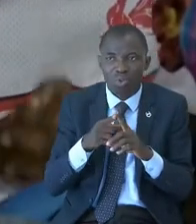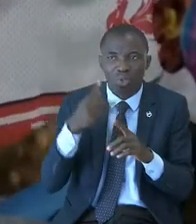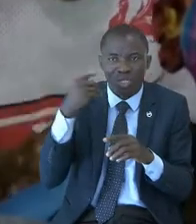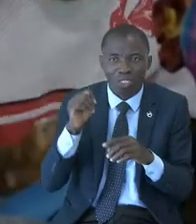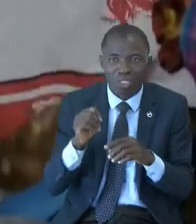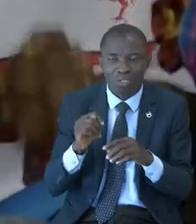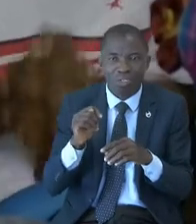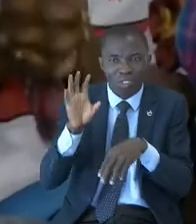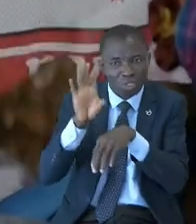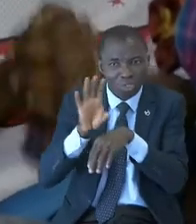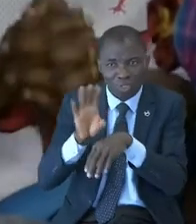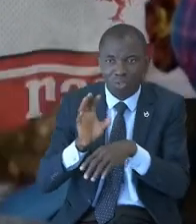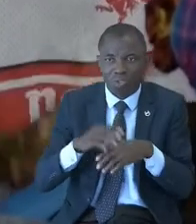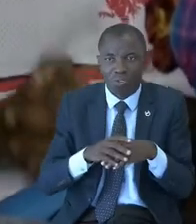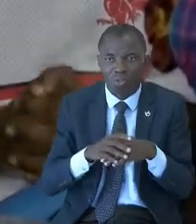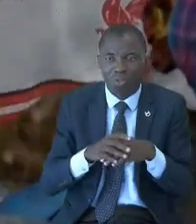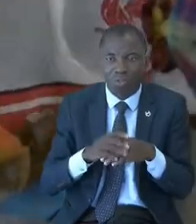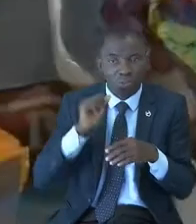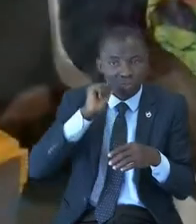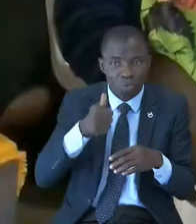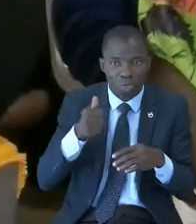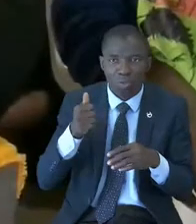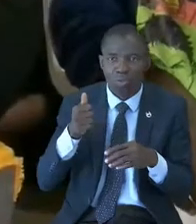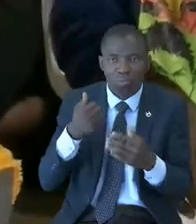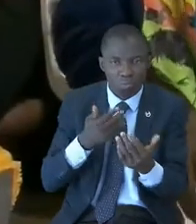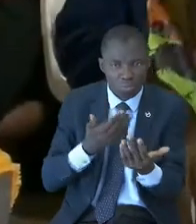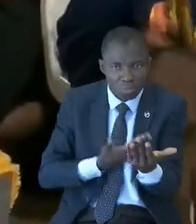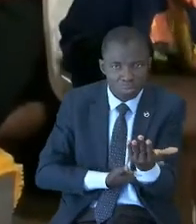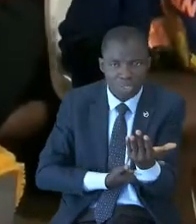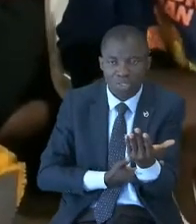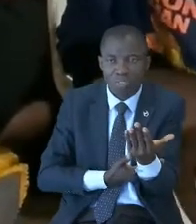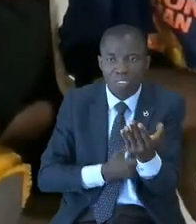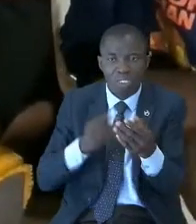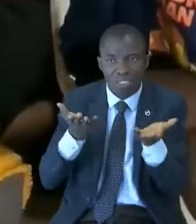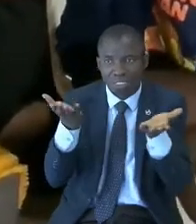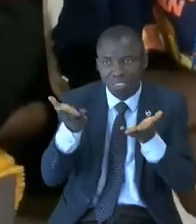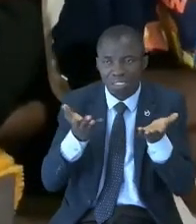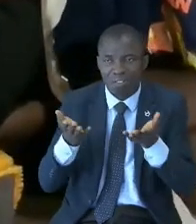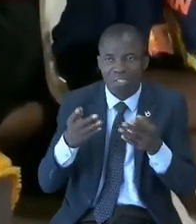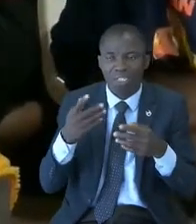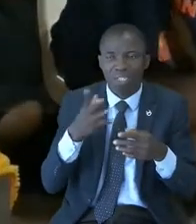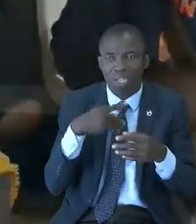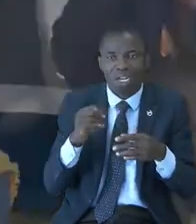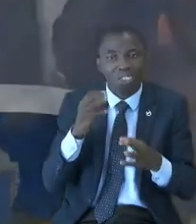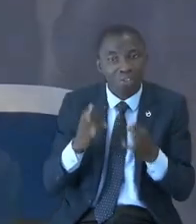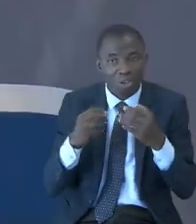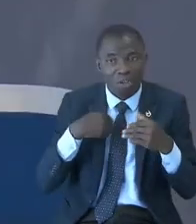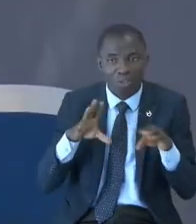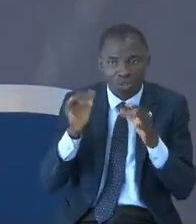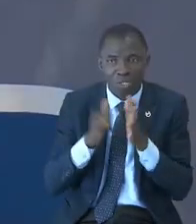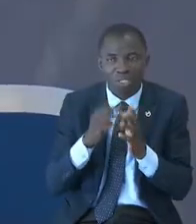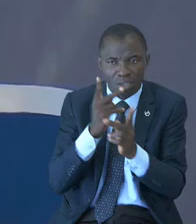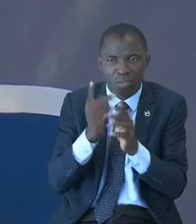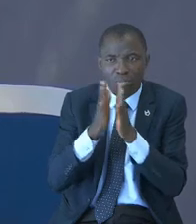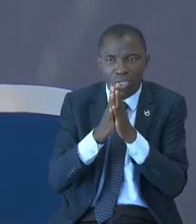that's not going to be useful to us. You are born again now. You will not tell lies. I know that you should not deceive us